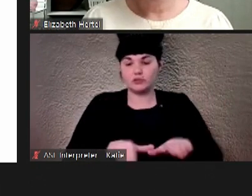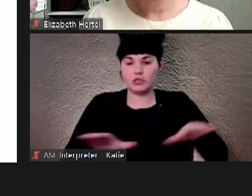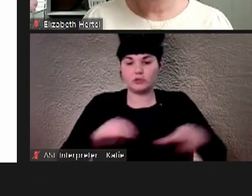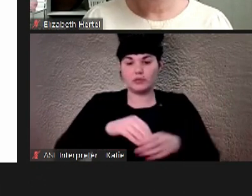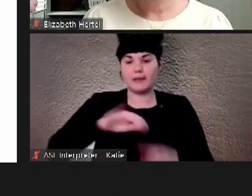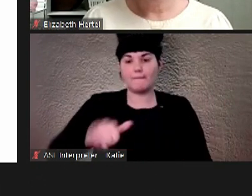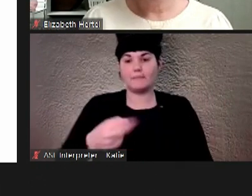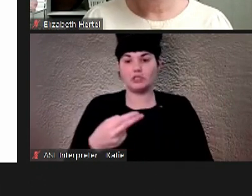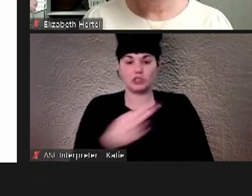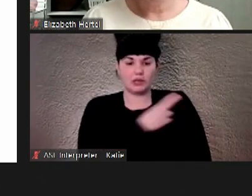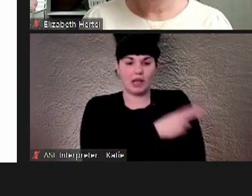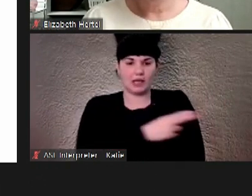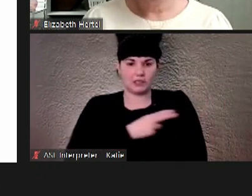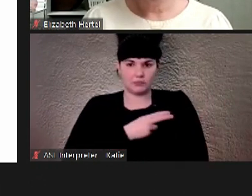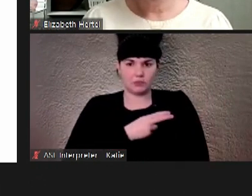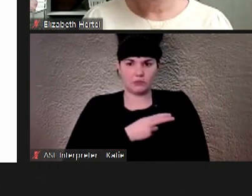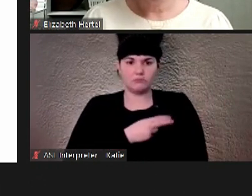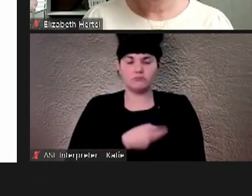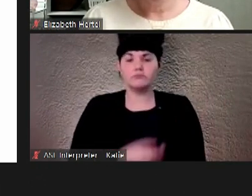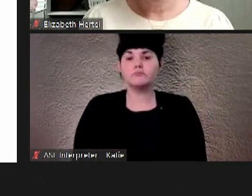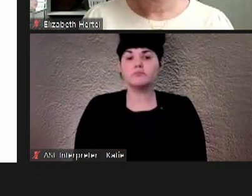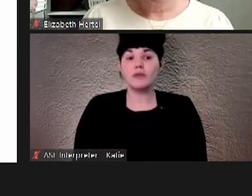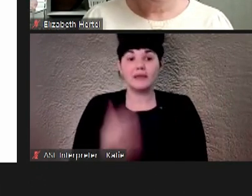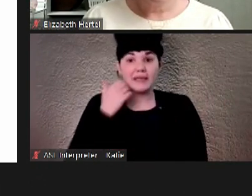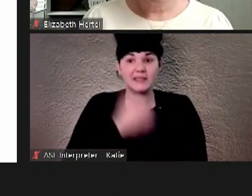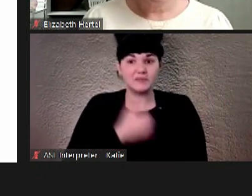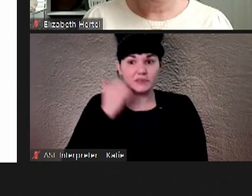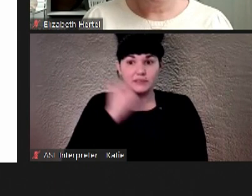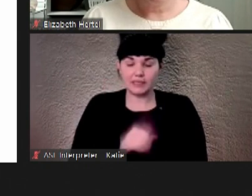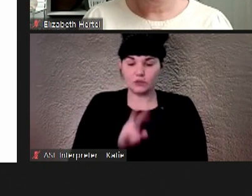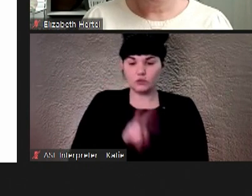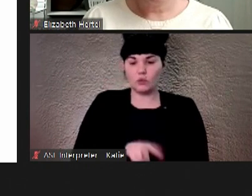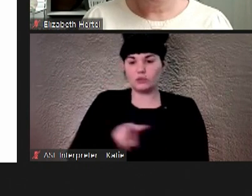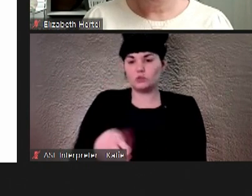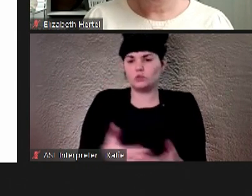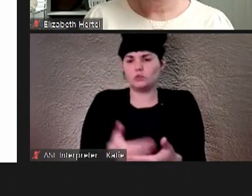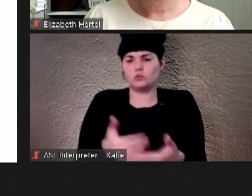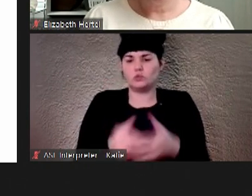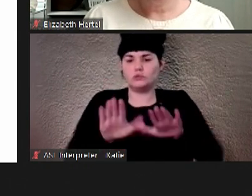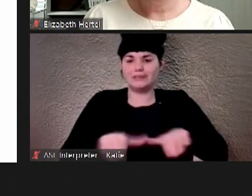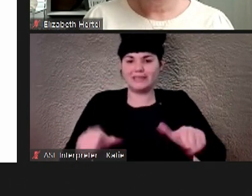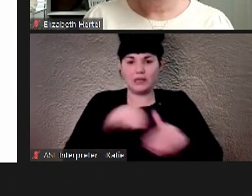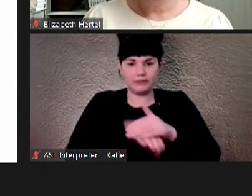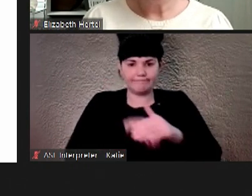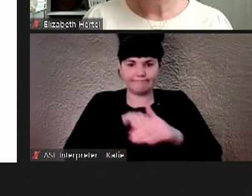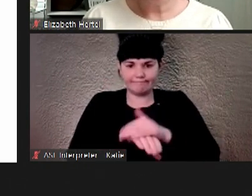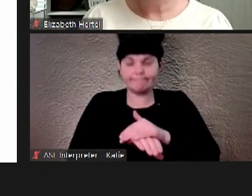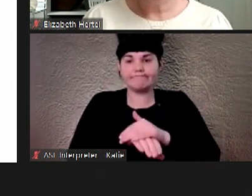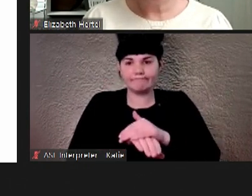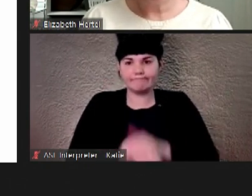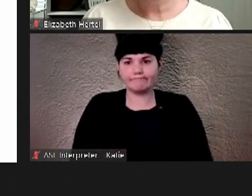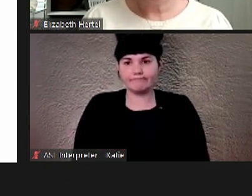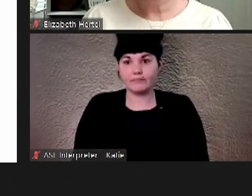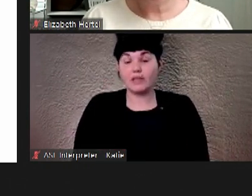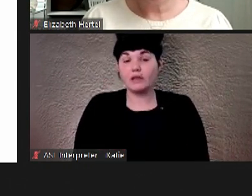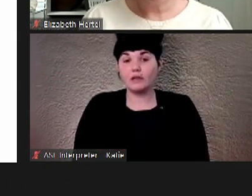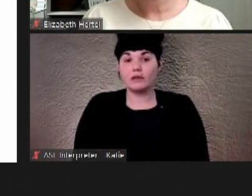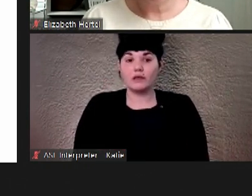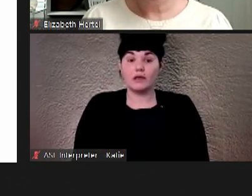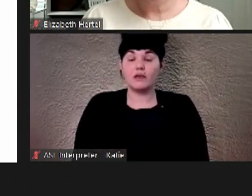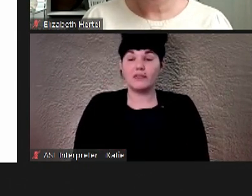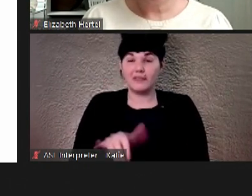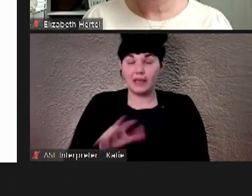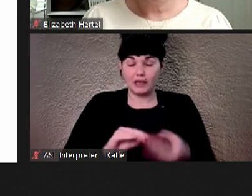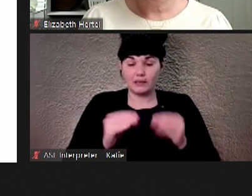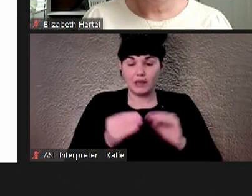hospitals from our daily hospital census. Each day we have 22 new pediatric admissions, and admissions are 66% higher